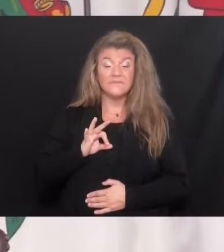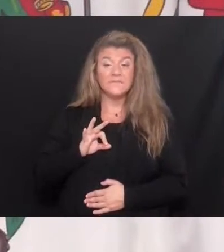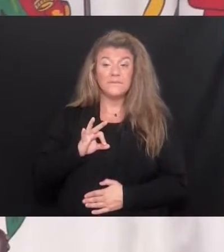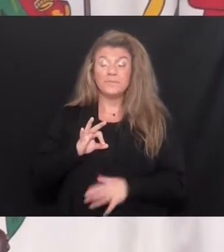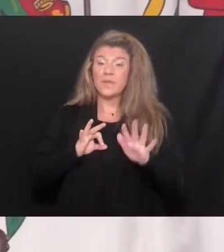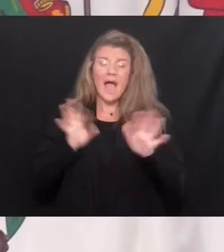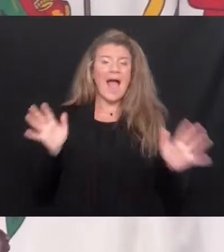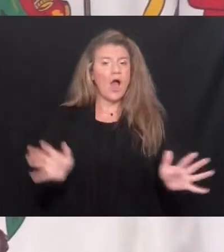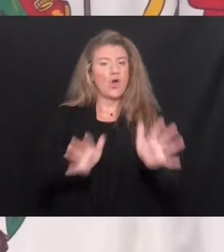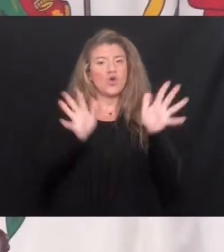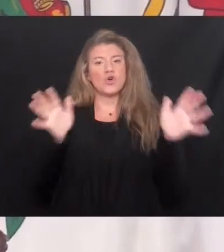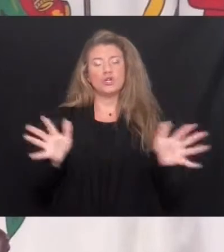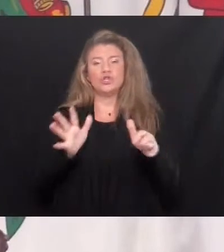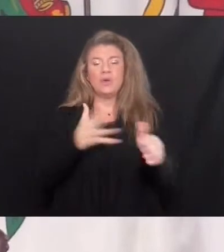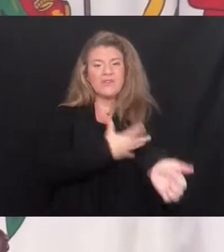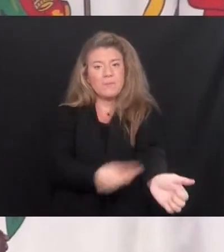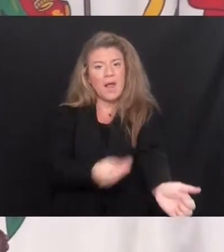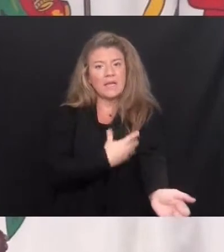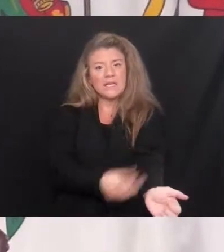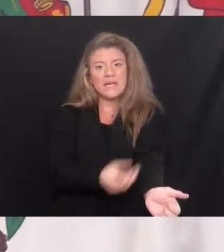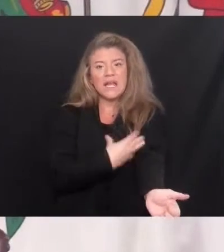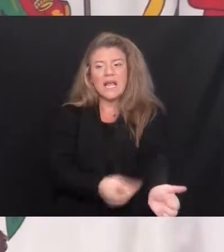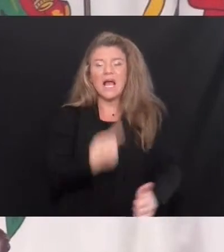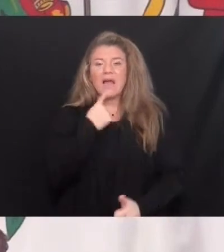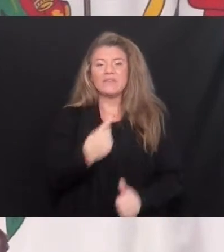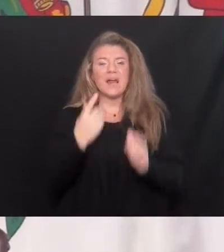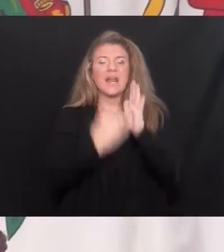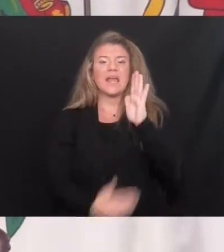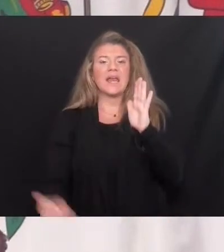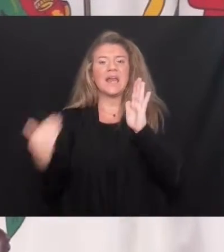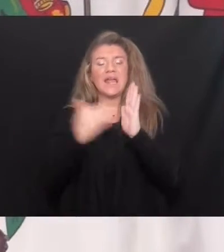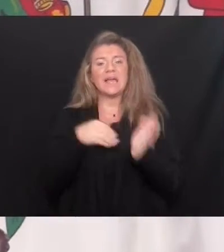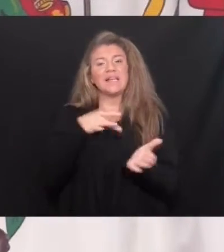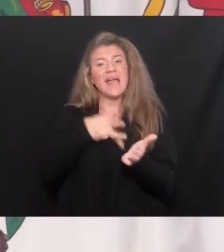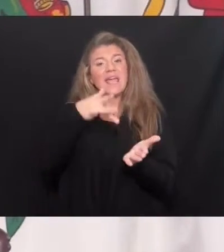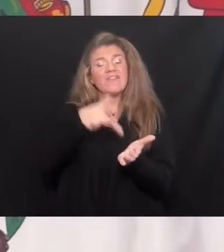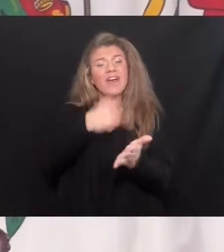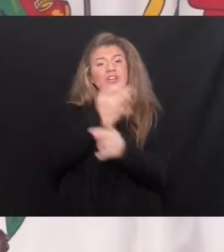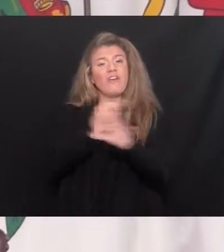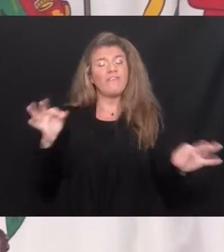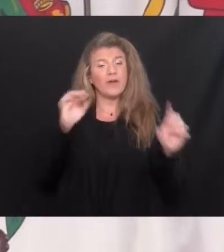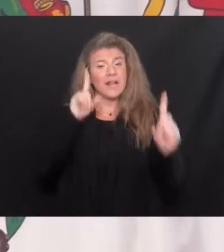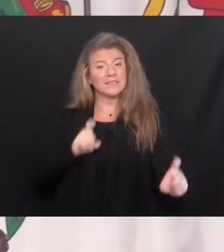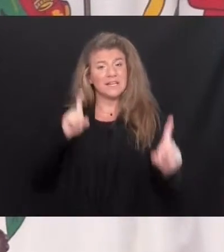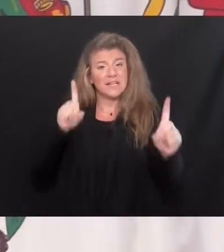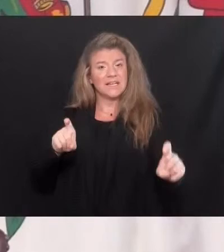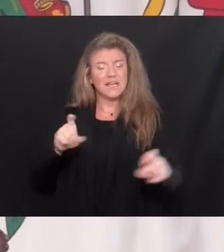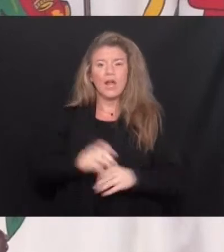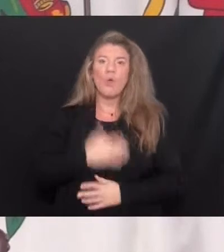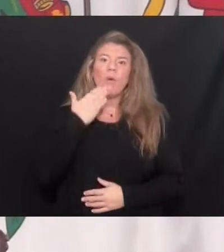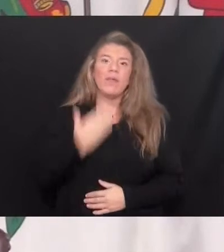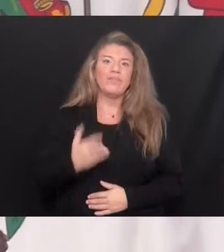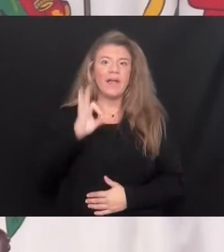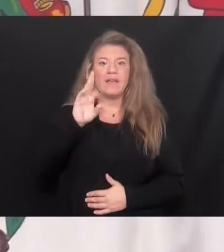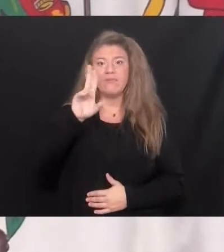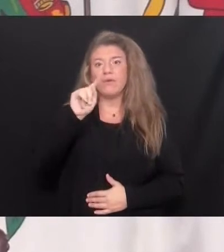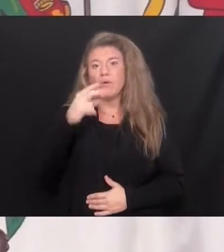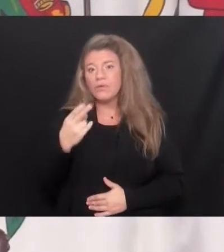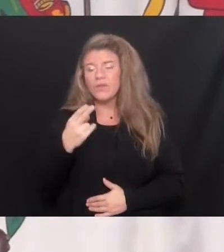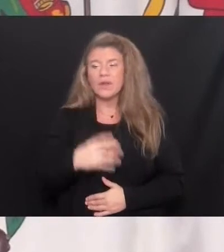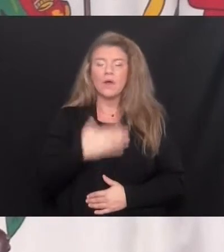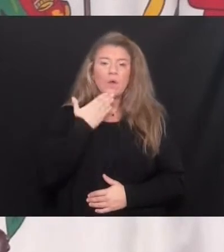I urge you about giving blood. I've said it over and over. Take advantage of our free testing. We thank Frith. We thank,